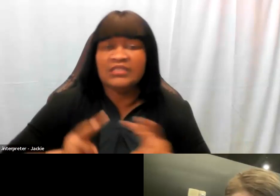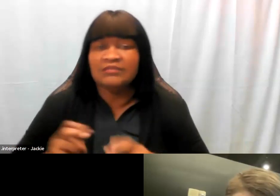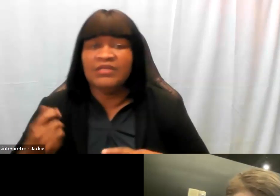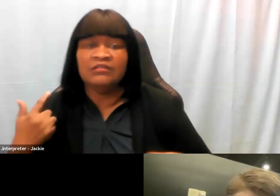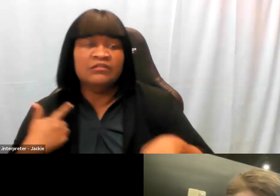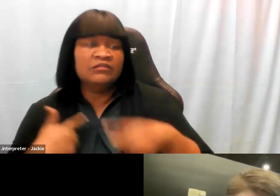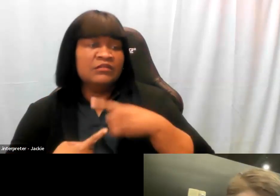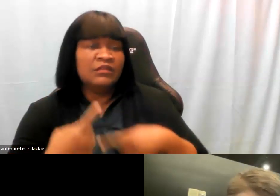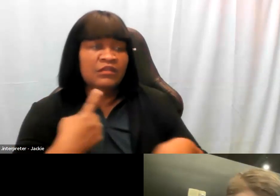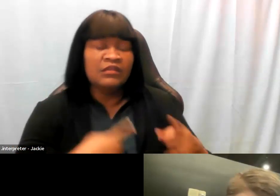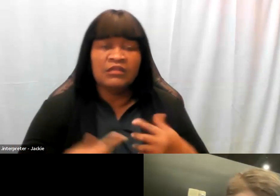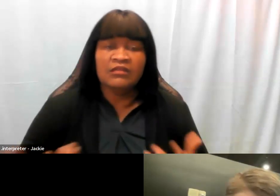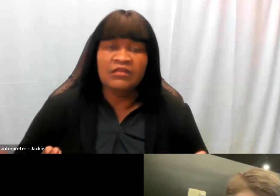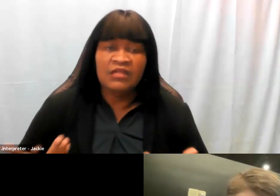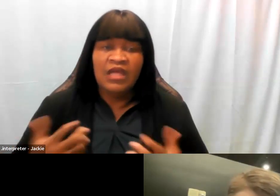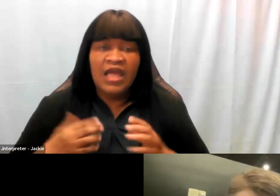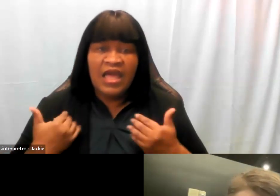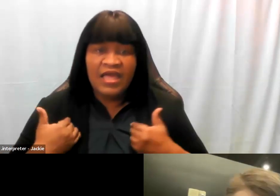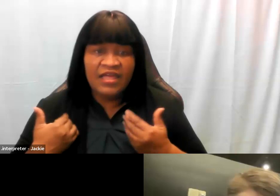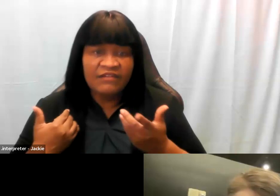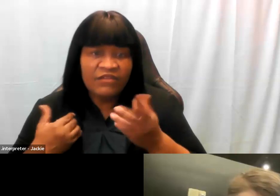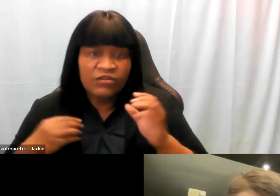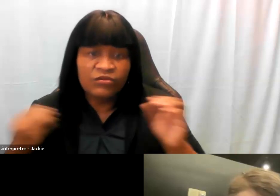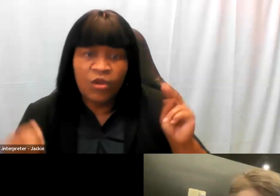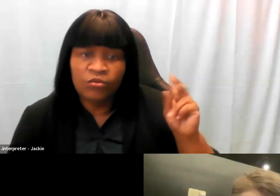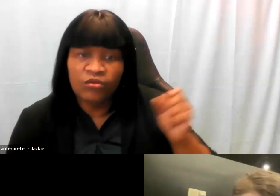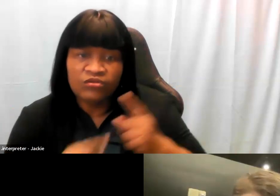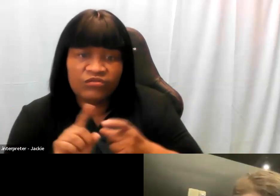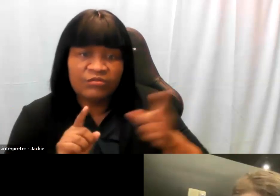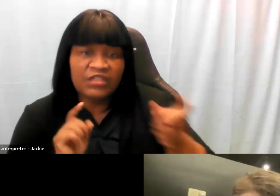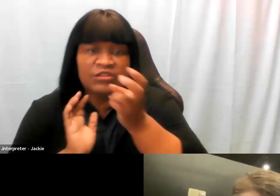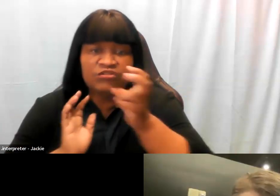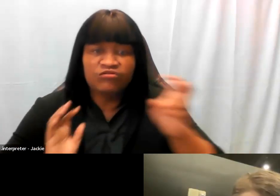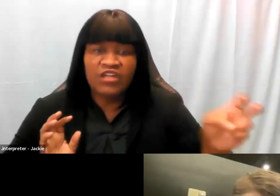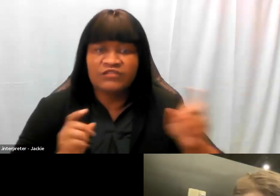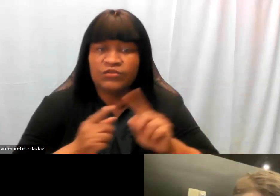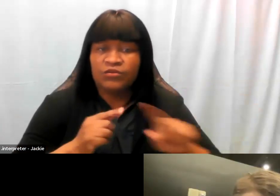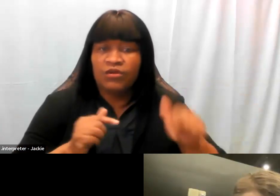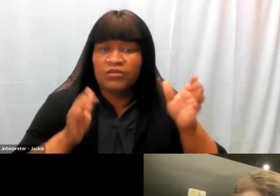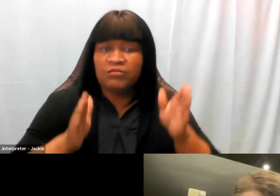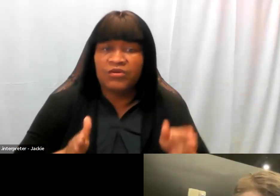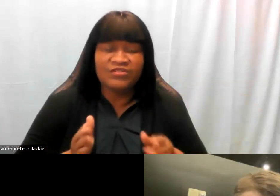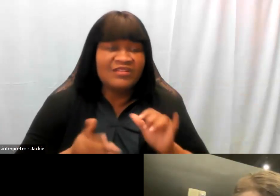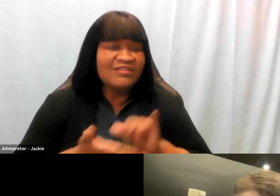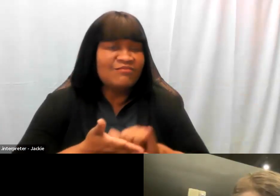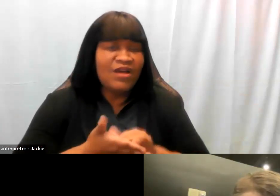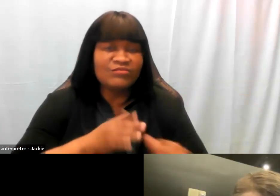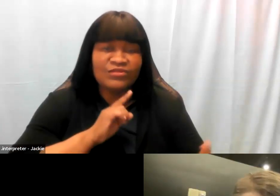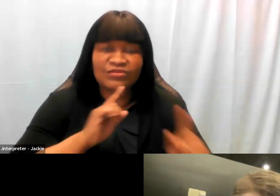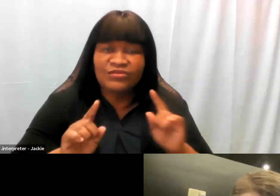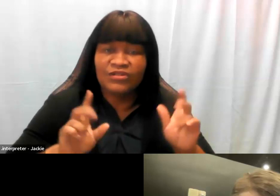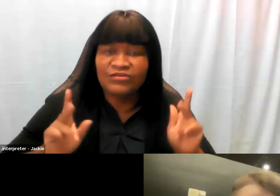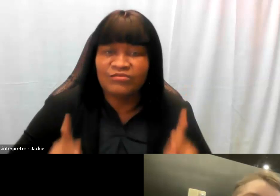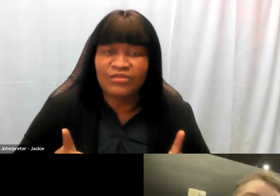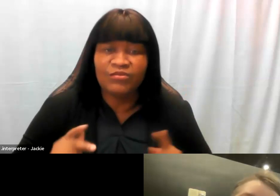said, I have notes here from him that say the inpatient place they transferred me to is impossible to get to a human or voicemail, but says they take walk-in admissions